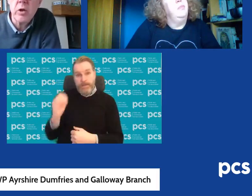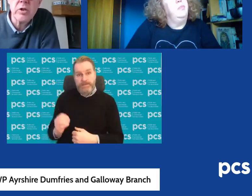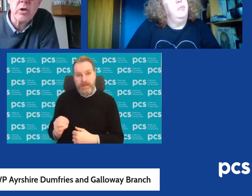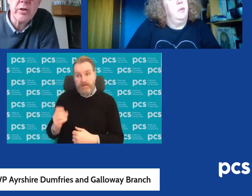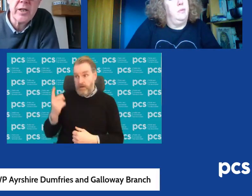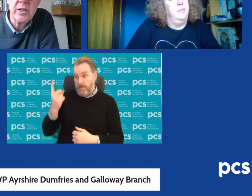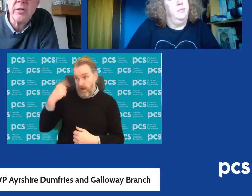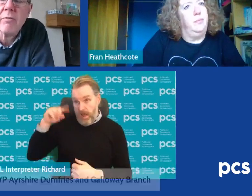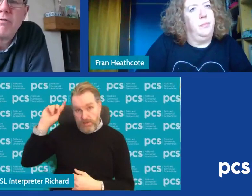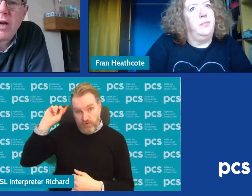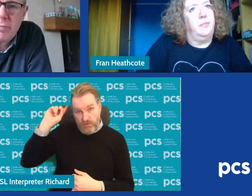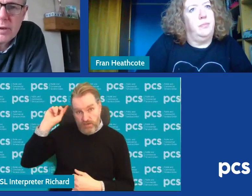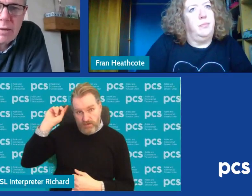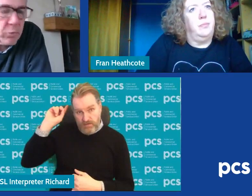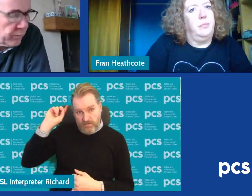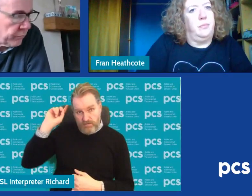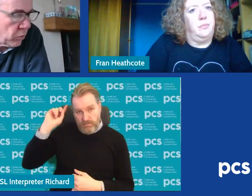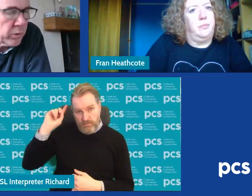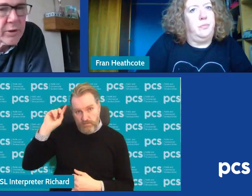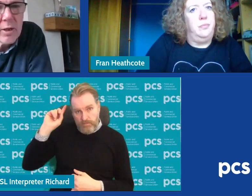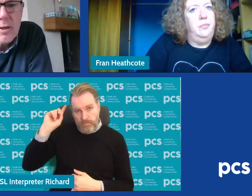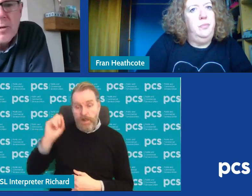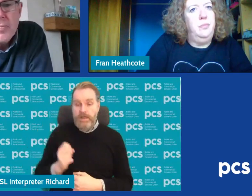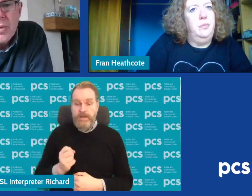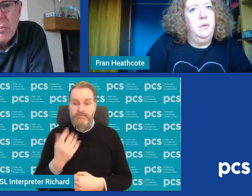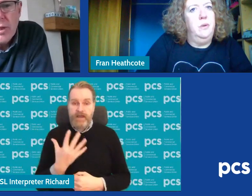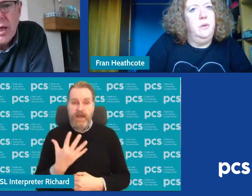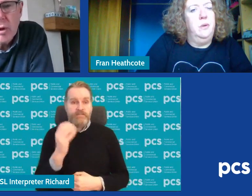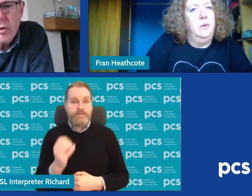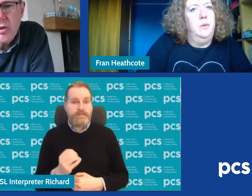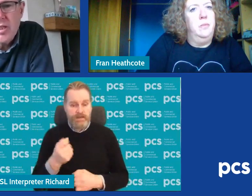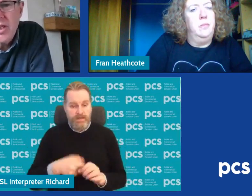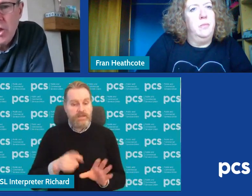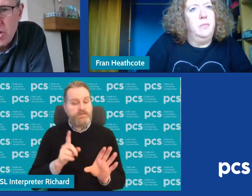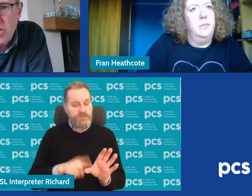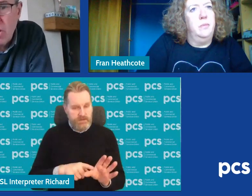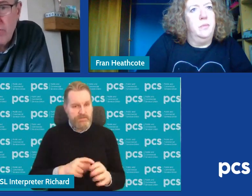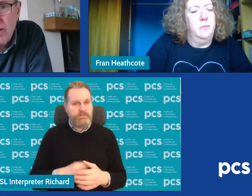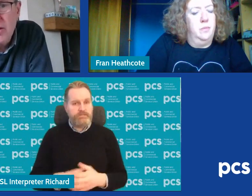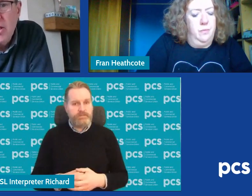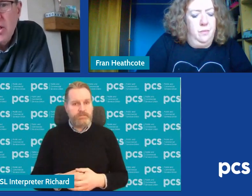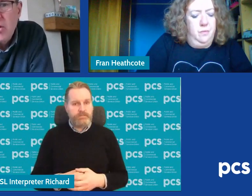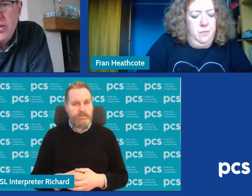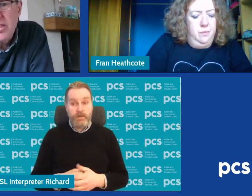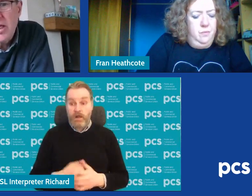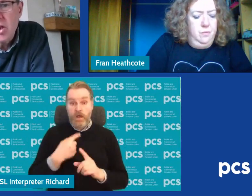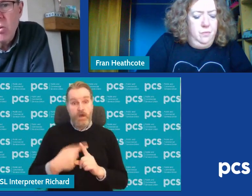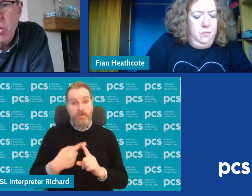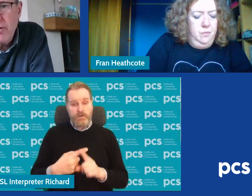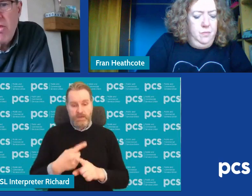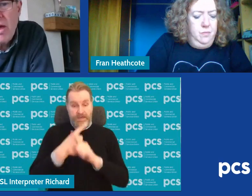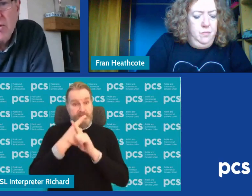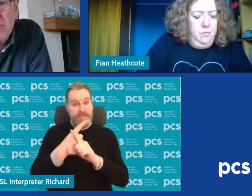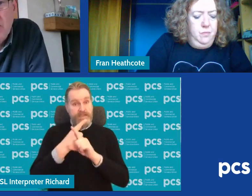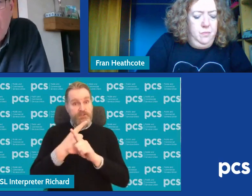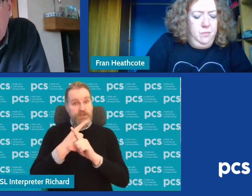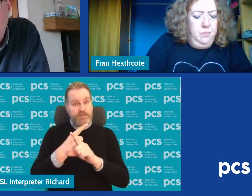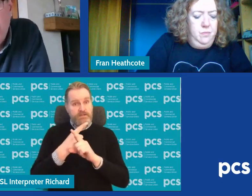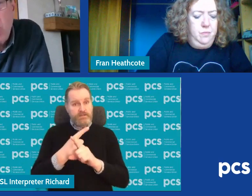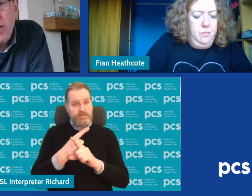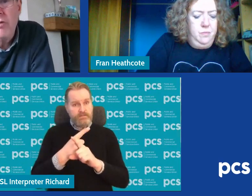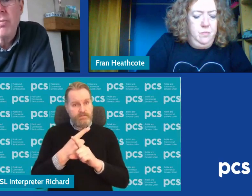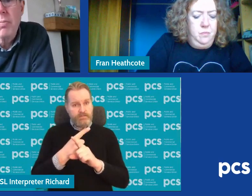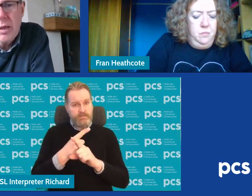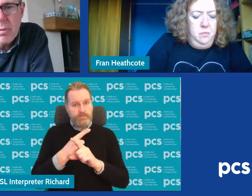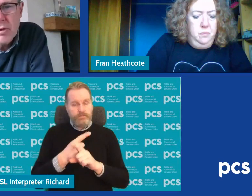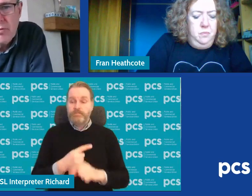that non-consolidated, 5% moving forward. And we now know that the teachers' offer was essentially a